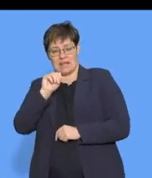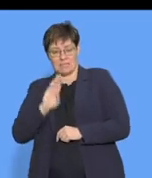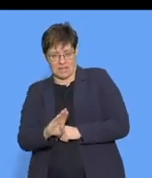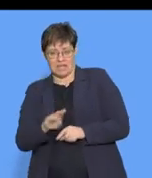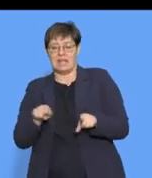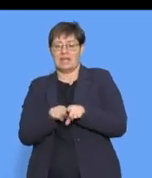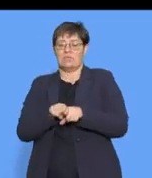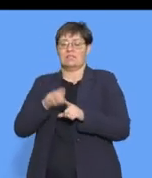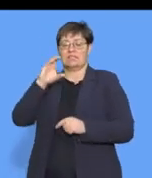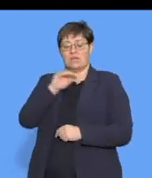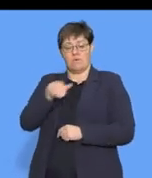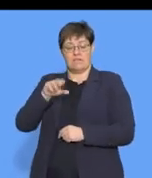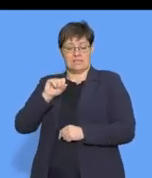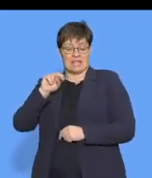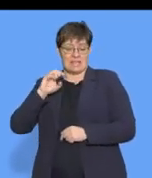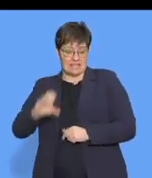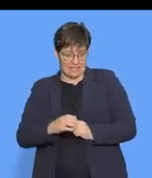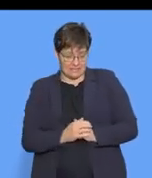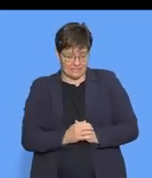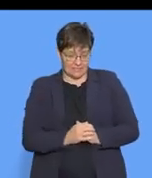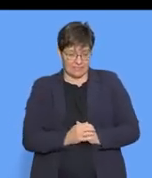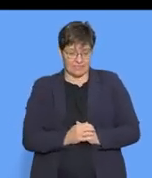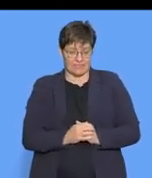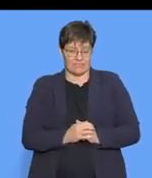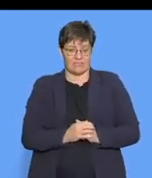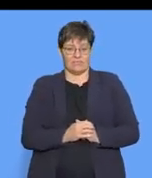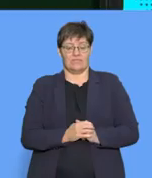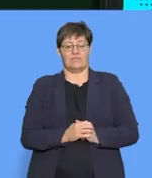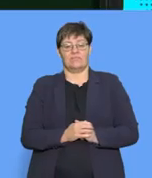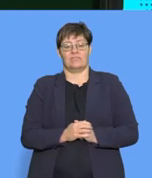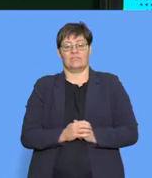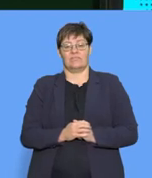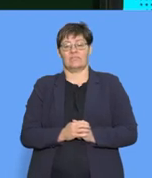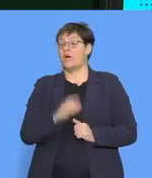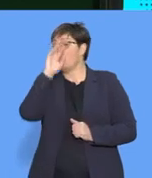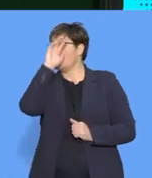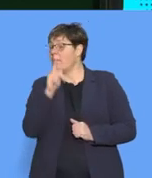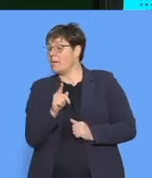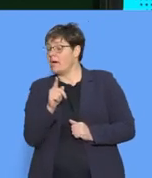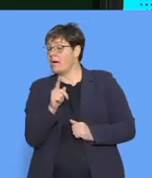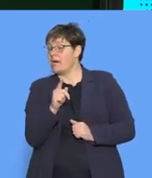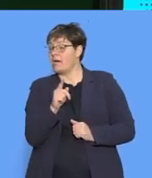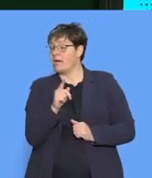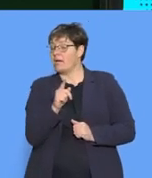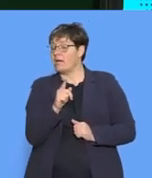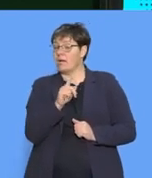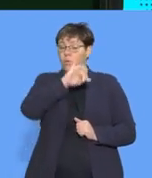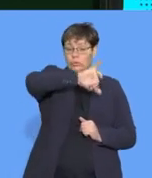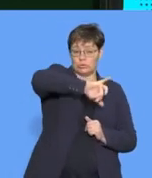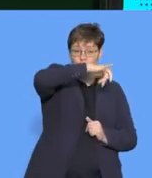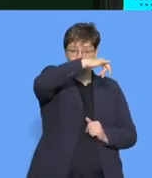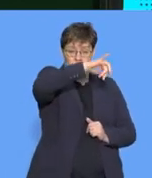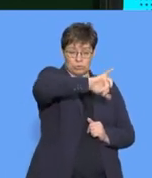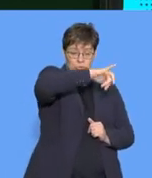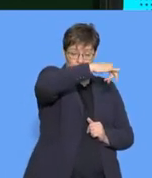which equals to C over sine C. Now, can you remember when do we use the